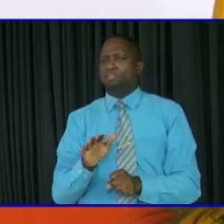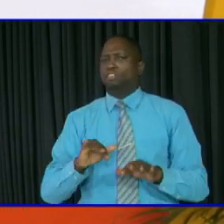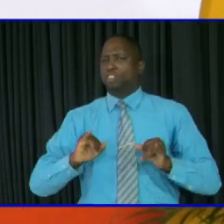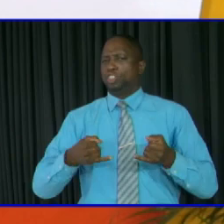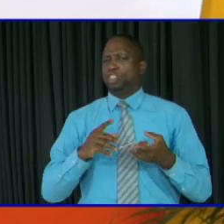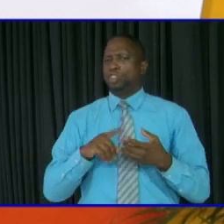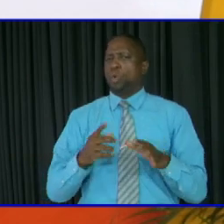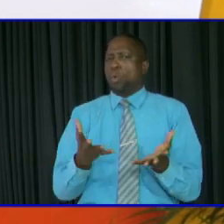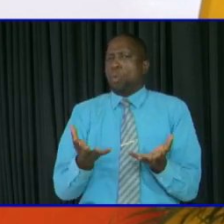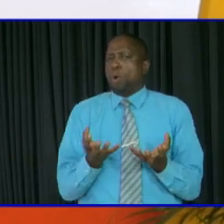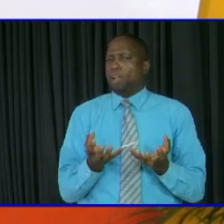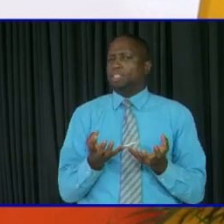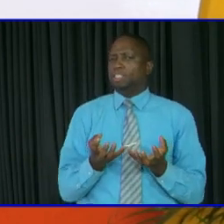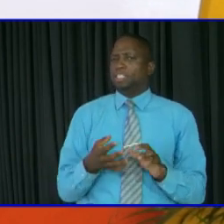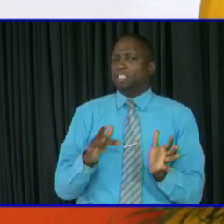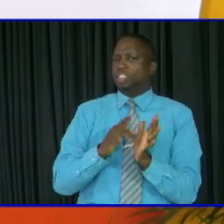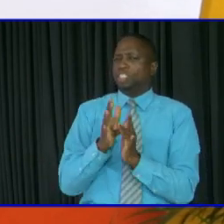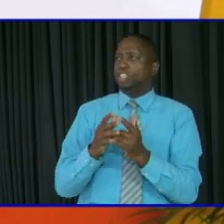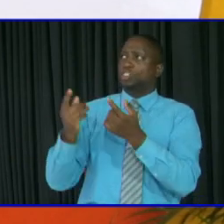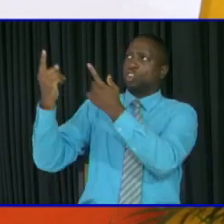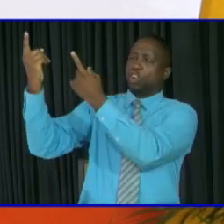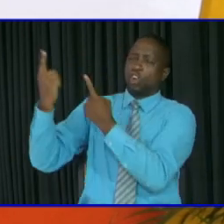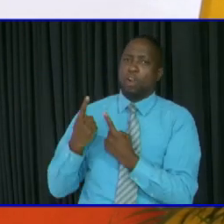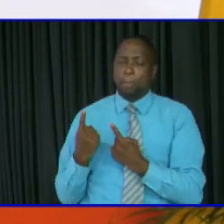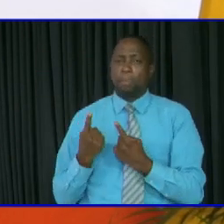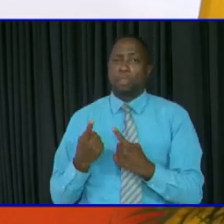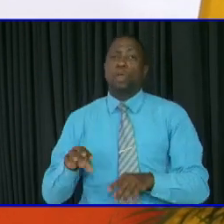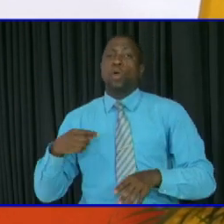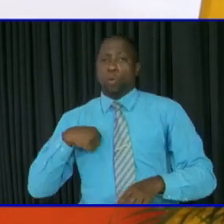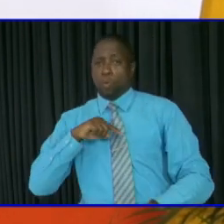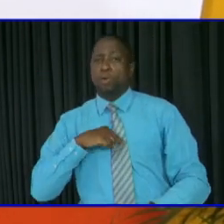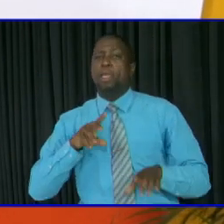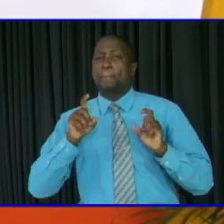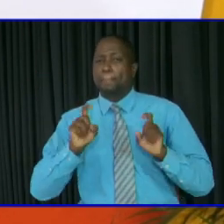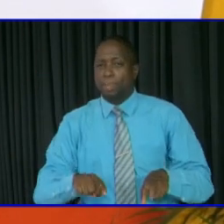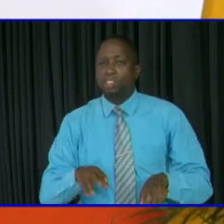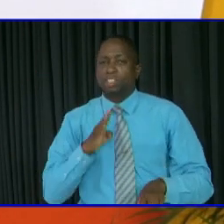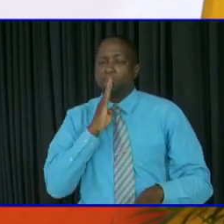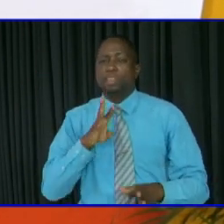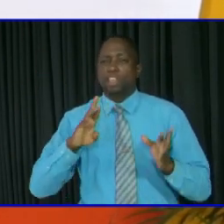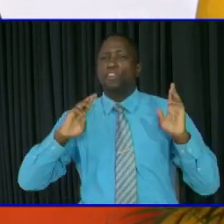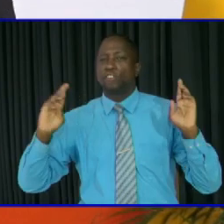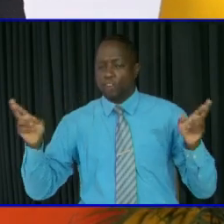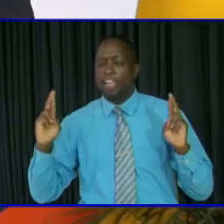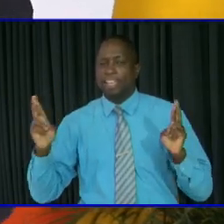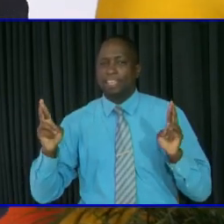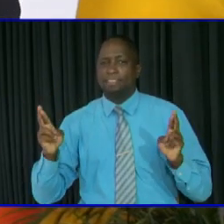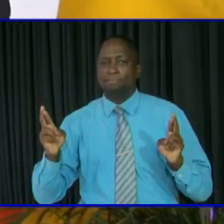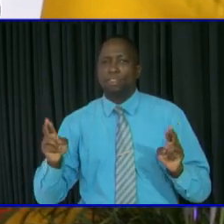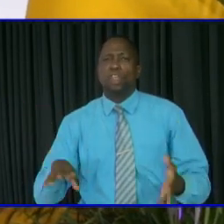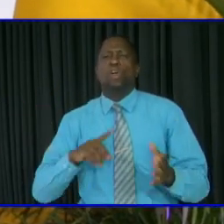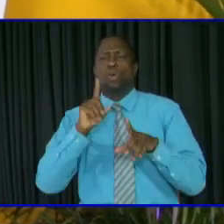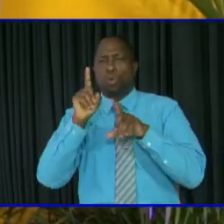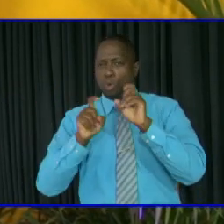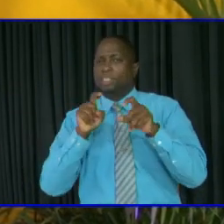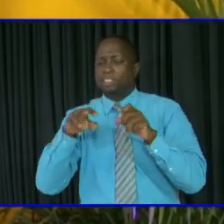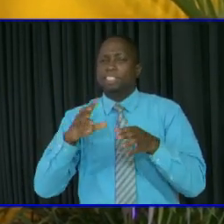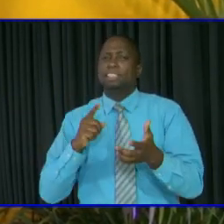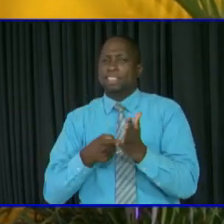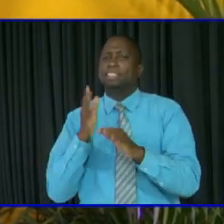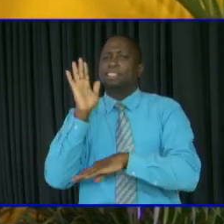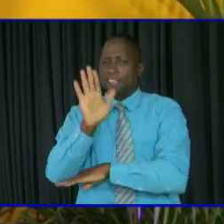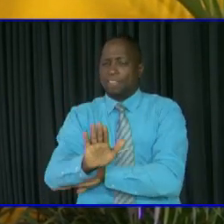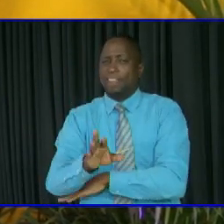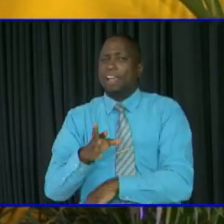the bridegroom, we must be ready to meet the bridegroom. The question is asked of you this evening. Are